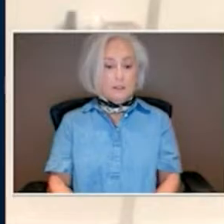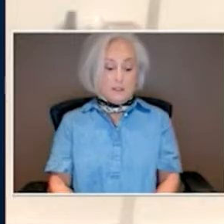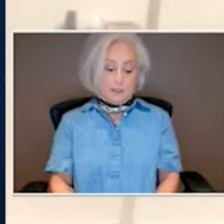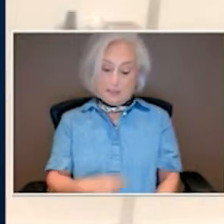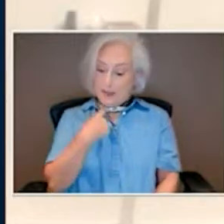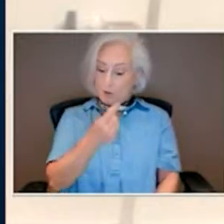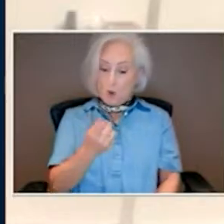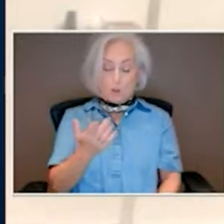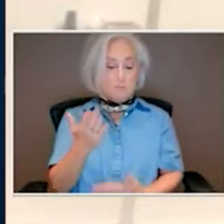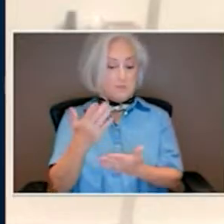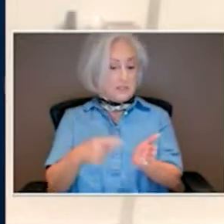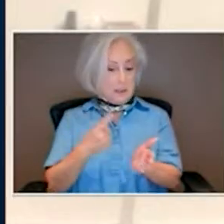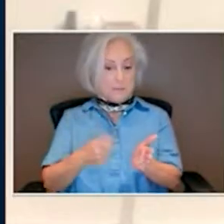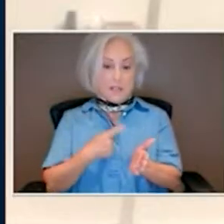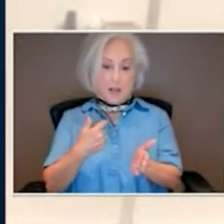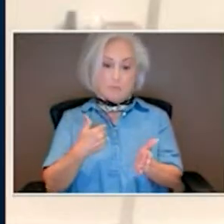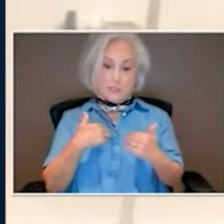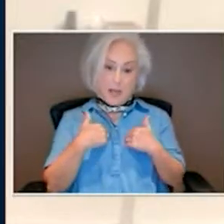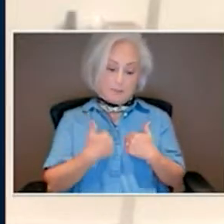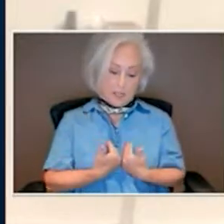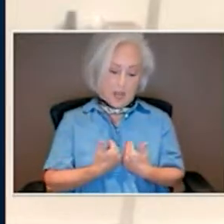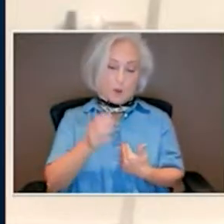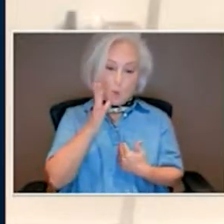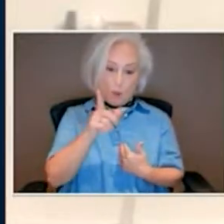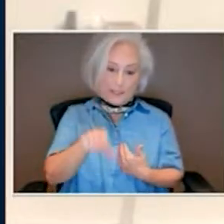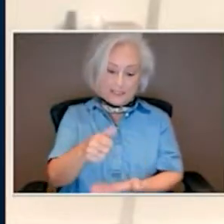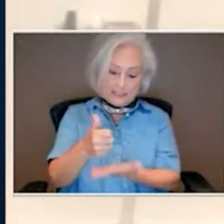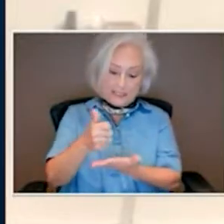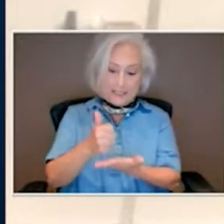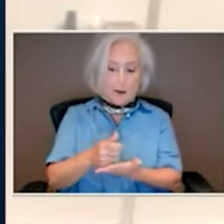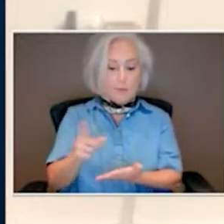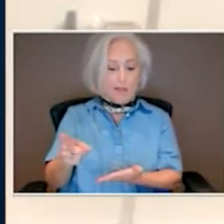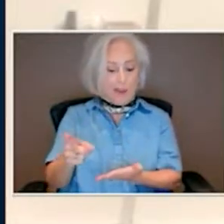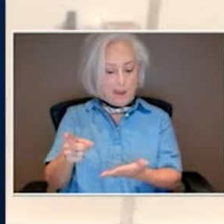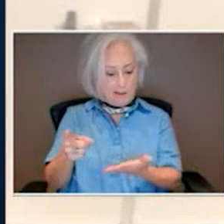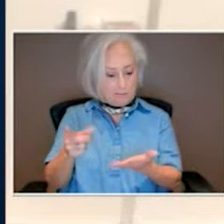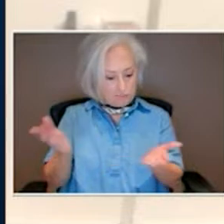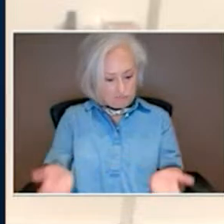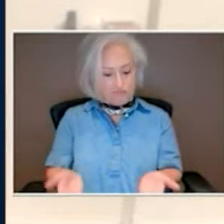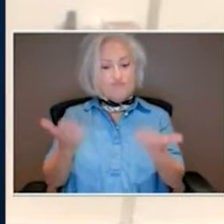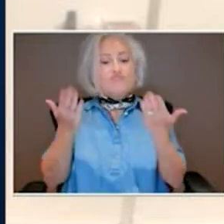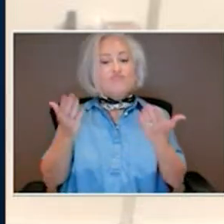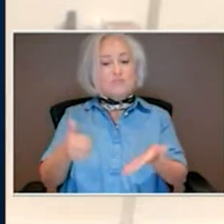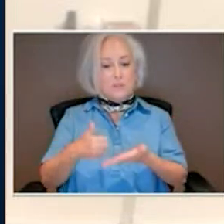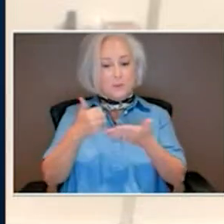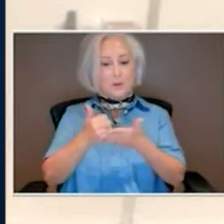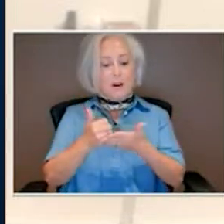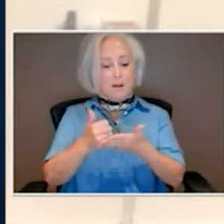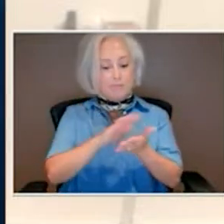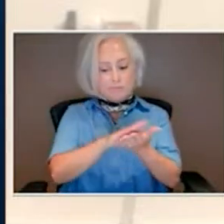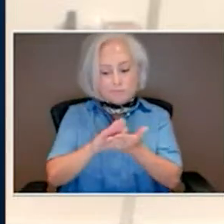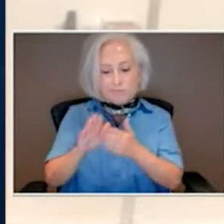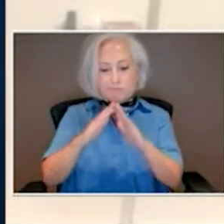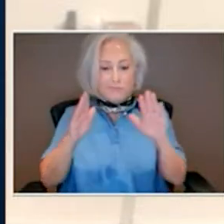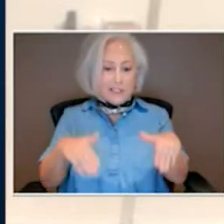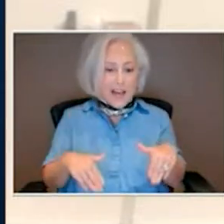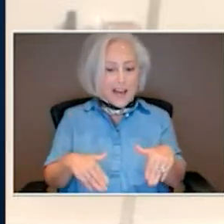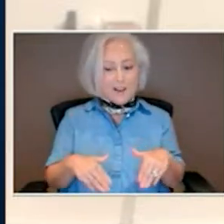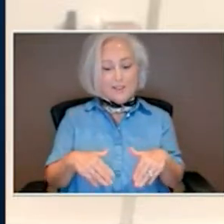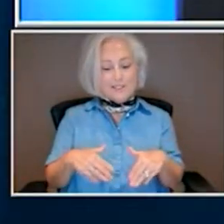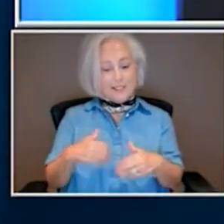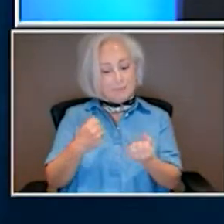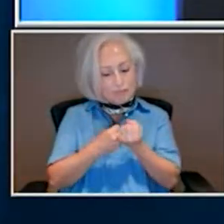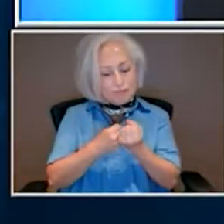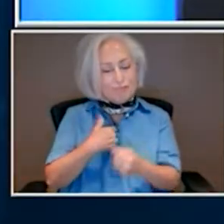am tired and I need the help from them, and they really stepped up and were able to help out around the house and be there for me too. I